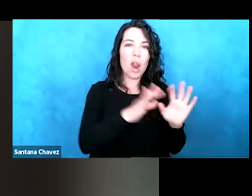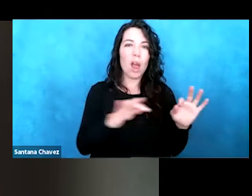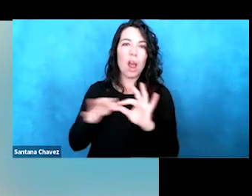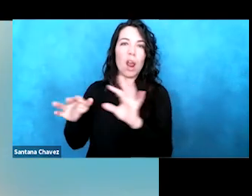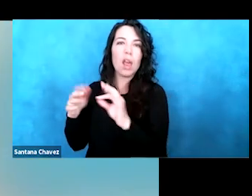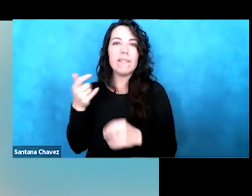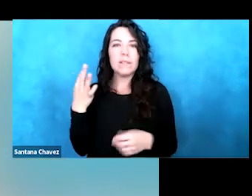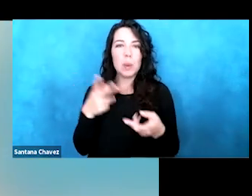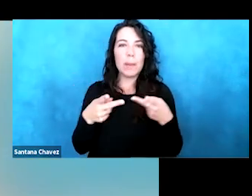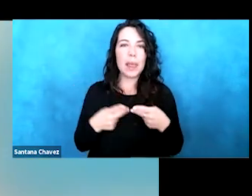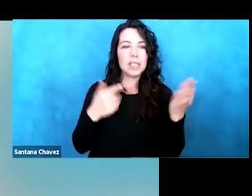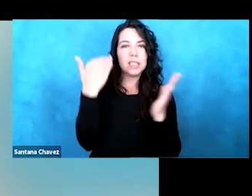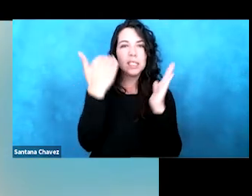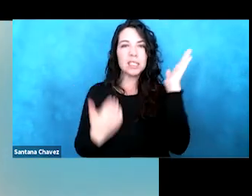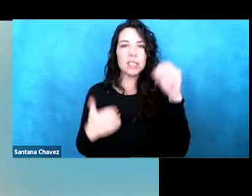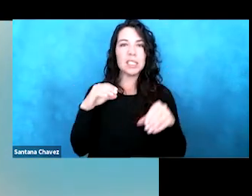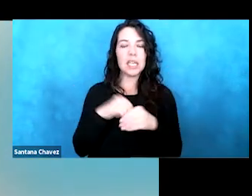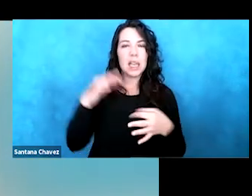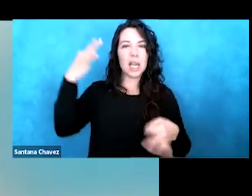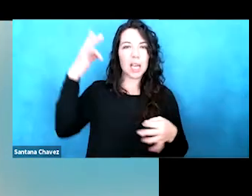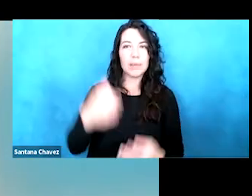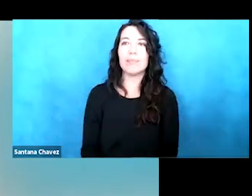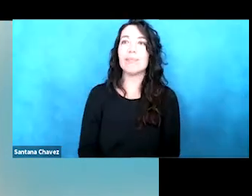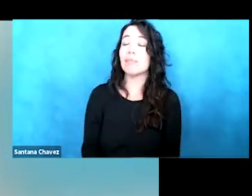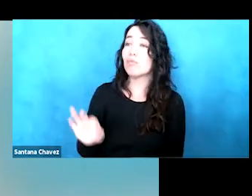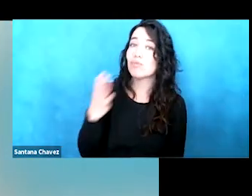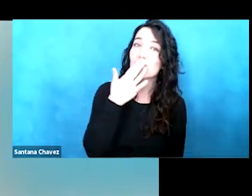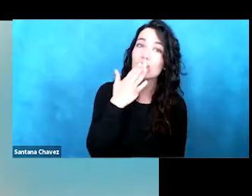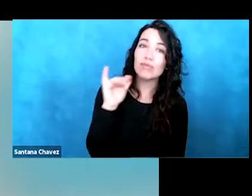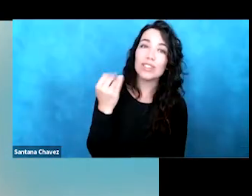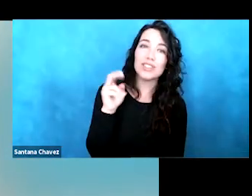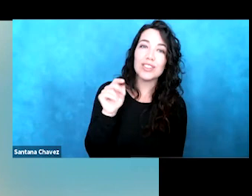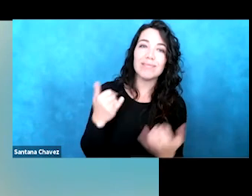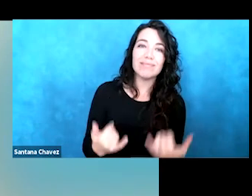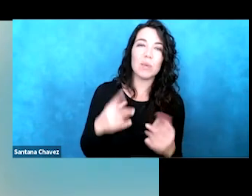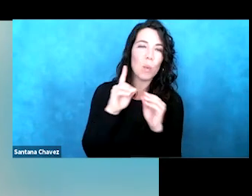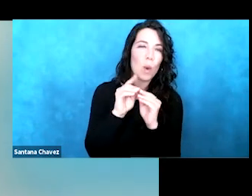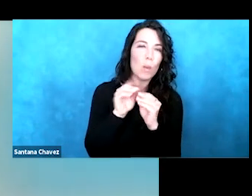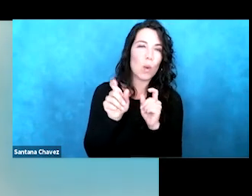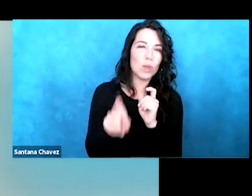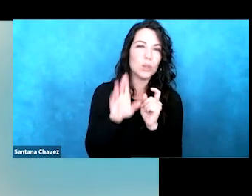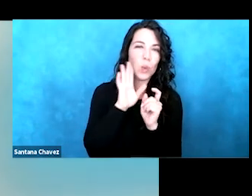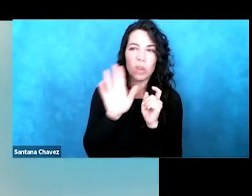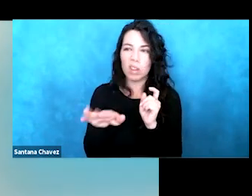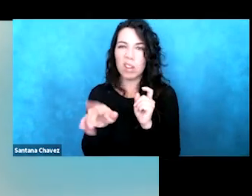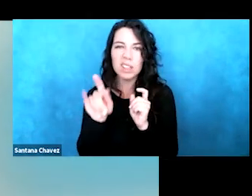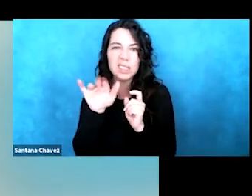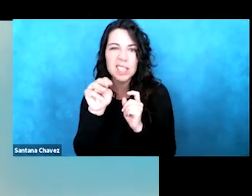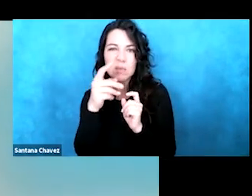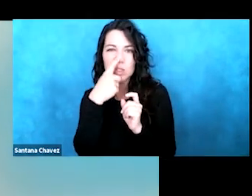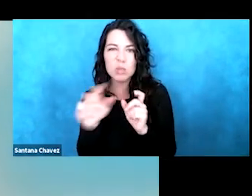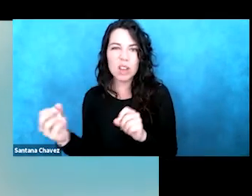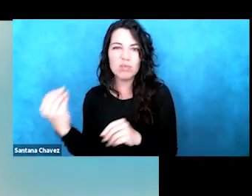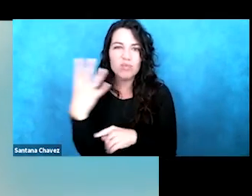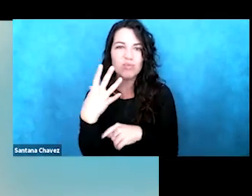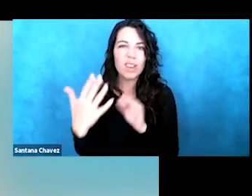Thank you, Jen. We're going to take one more question, and this one is addressed to Tim. So Tim, if you wouldn't mind just coming back on for a